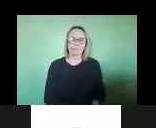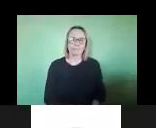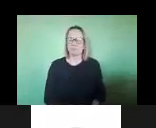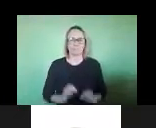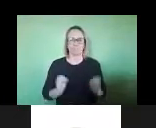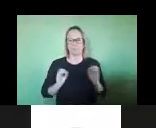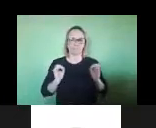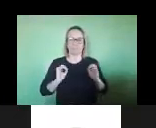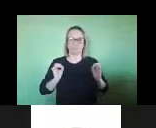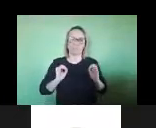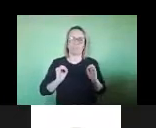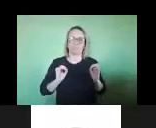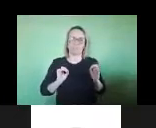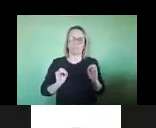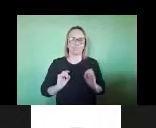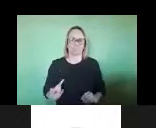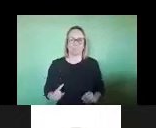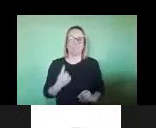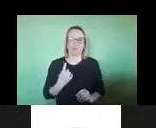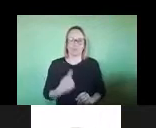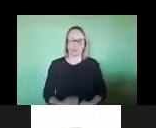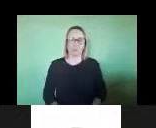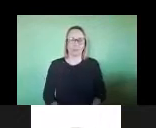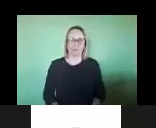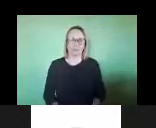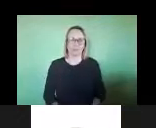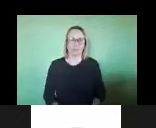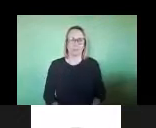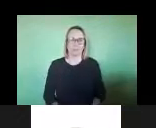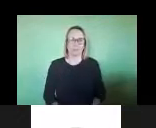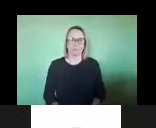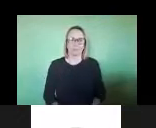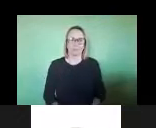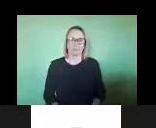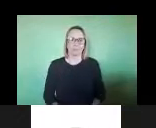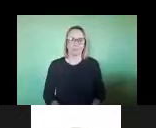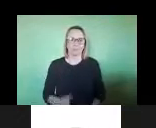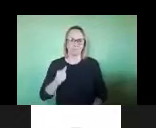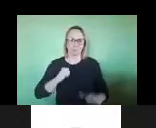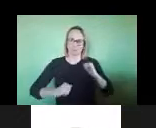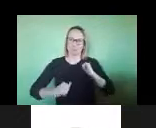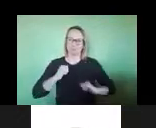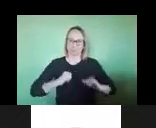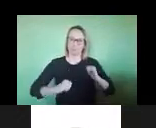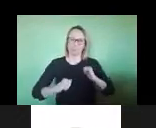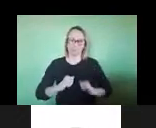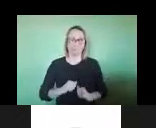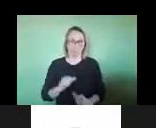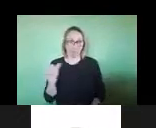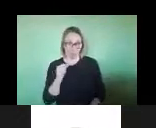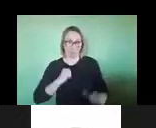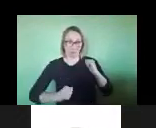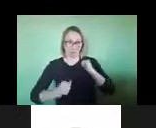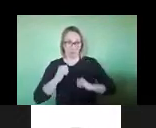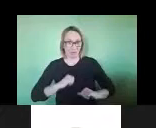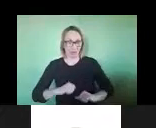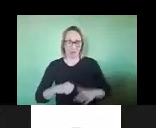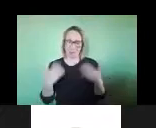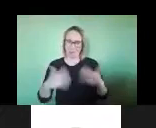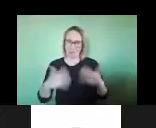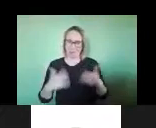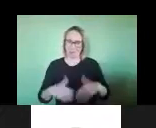before. This is my first time. It's your first time. And I'm so proud. Great. And you should be. You've done